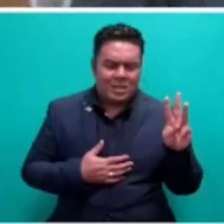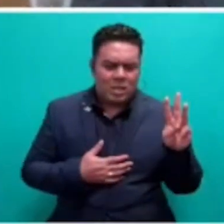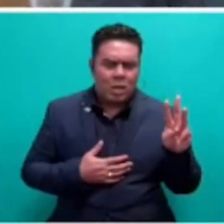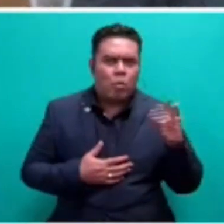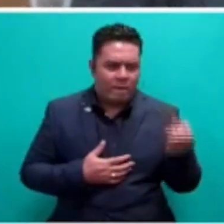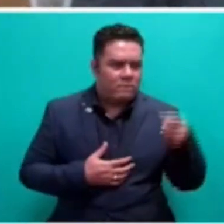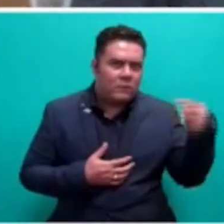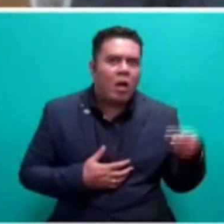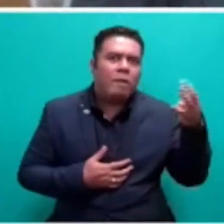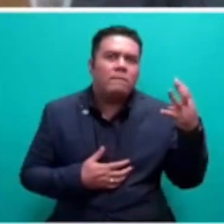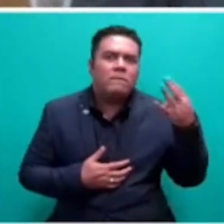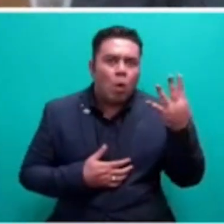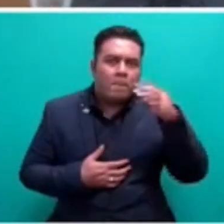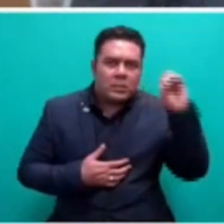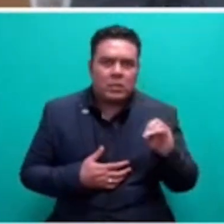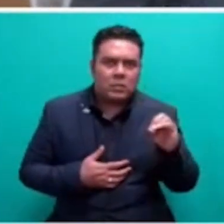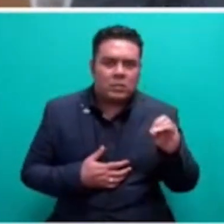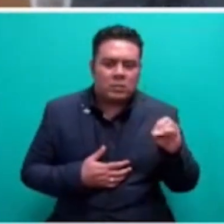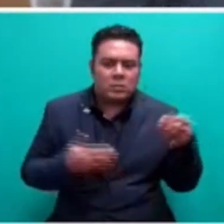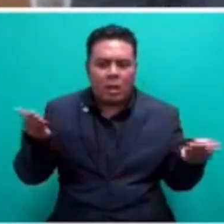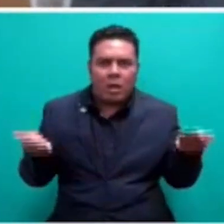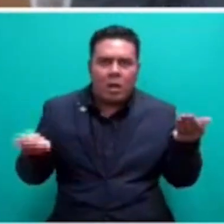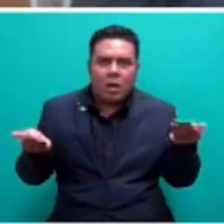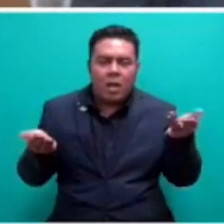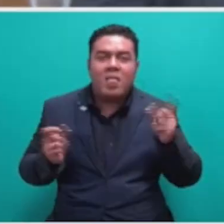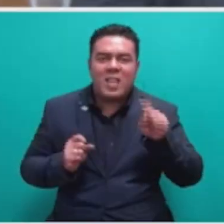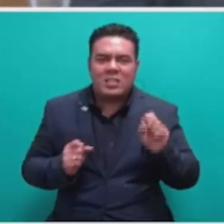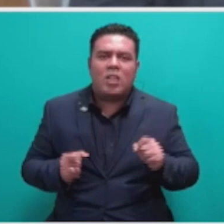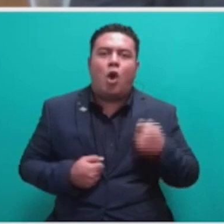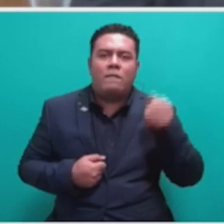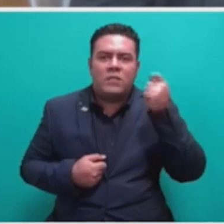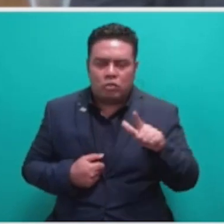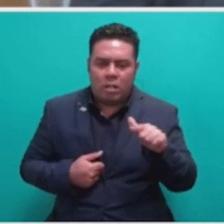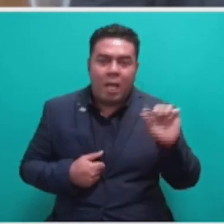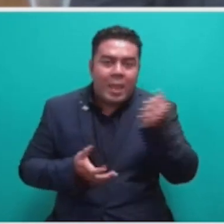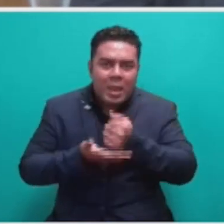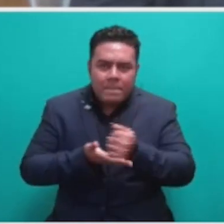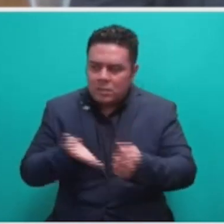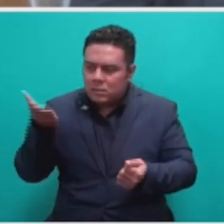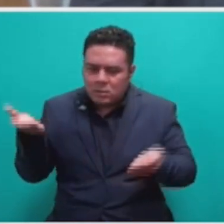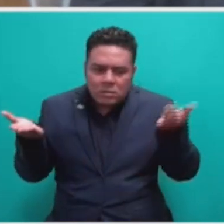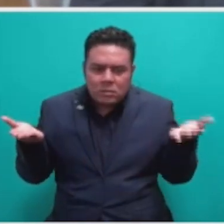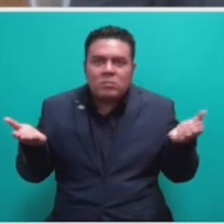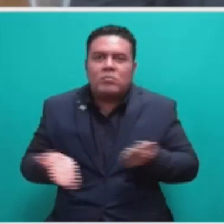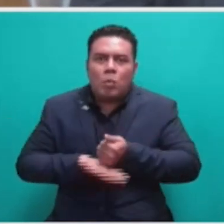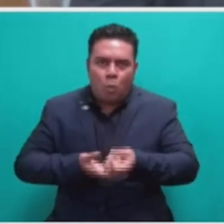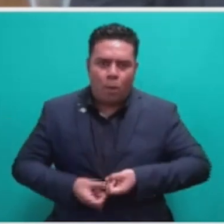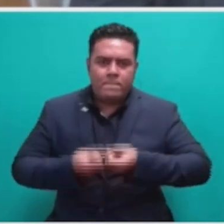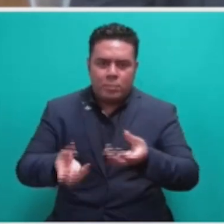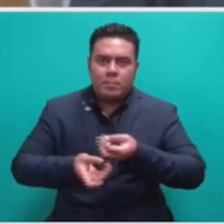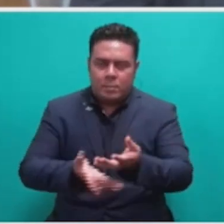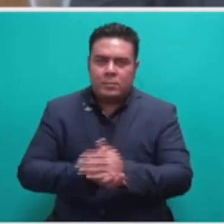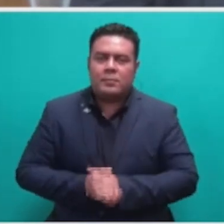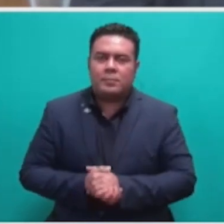4%. Mr. Speaker, said these are the official numbers that have been released by the Bureau of